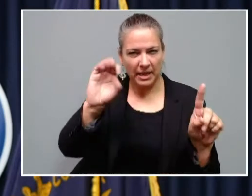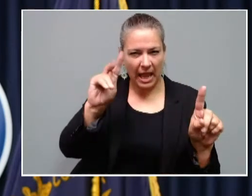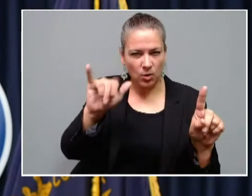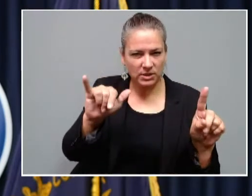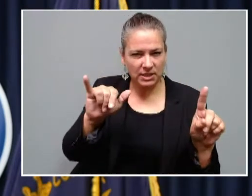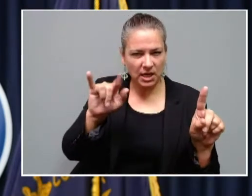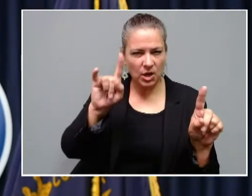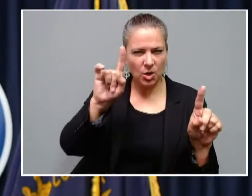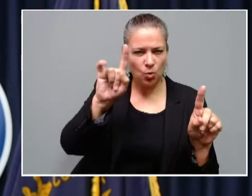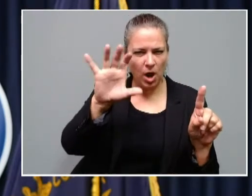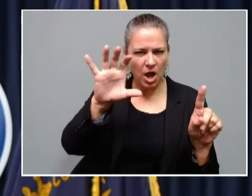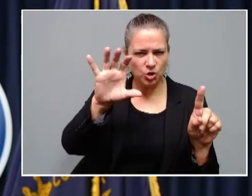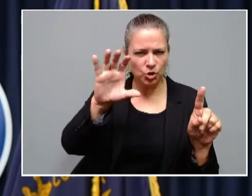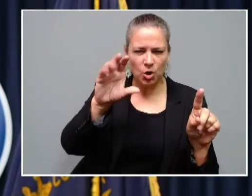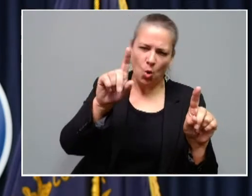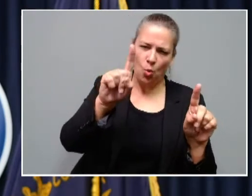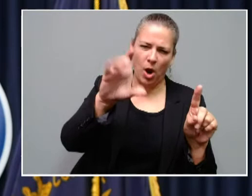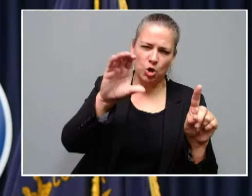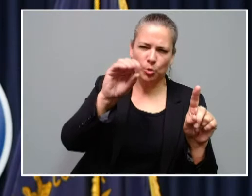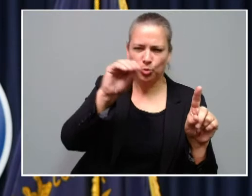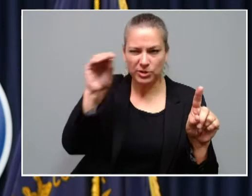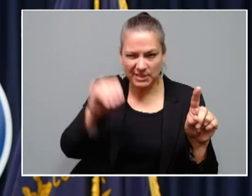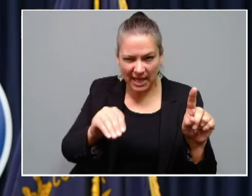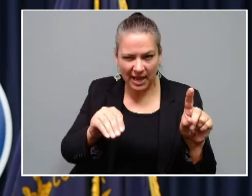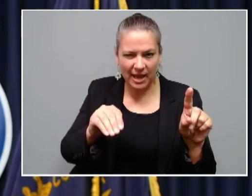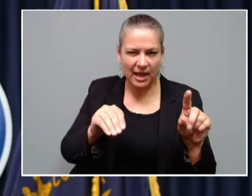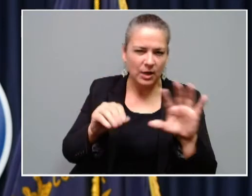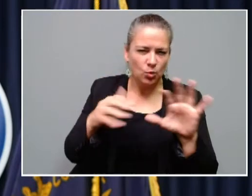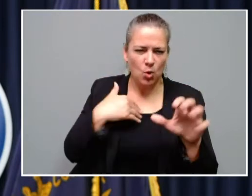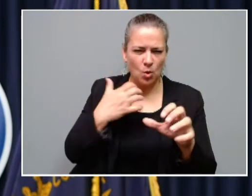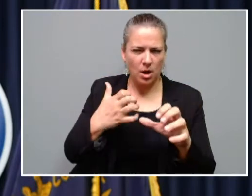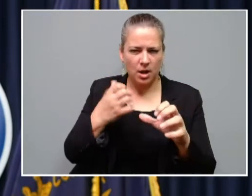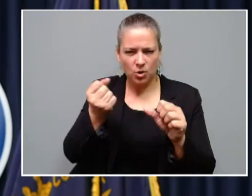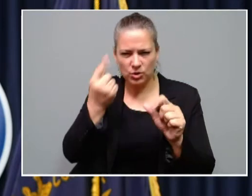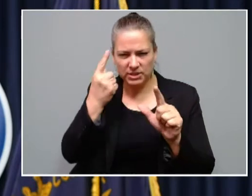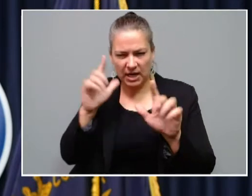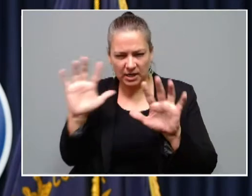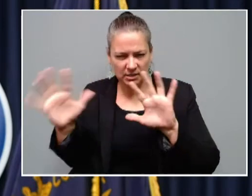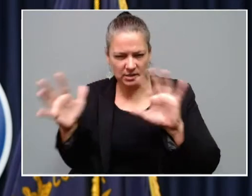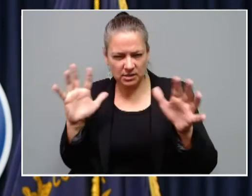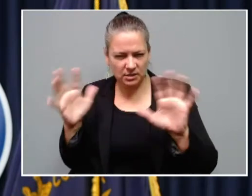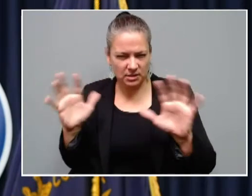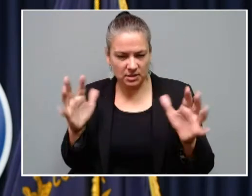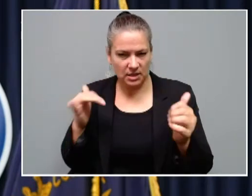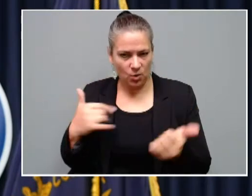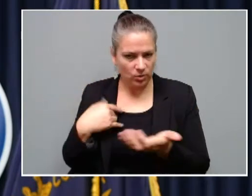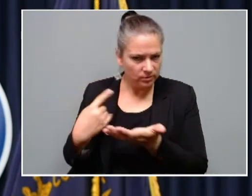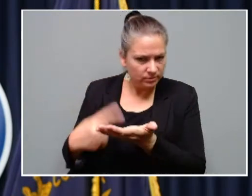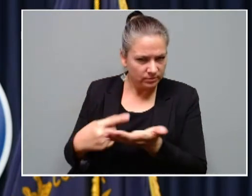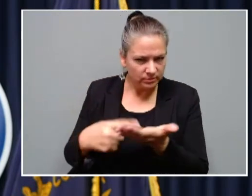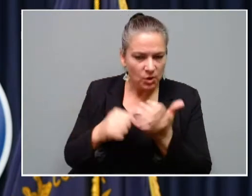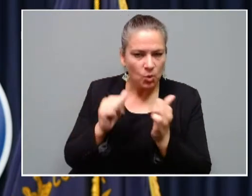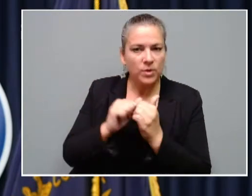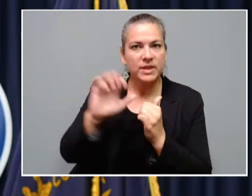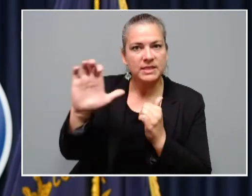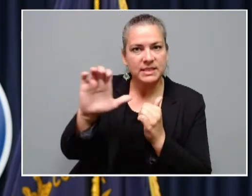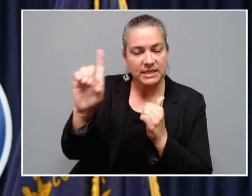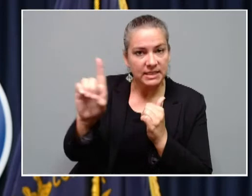age group, and wanting to fully understand that. We're actually in talks with the CDC